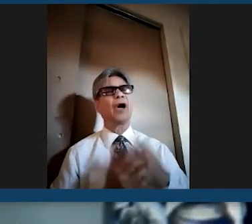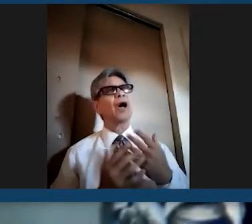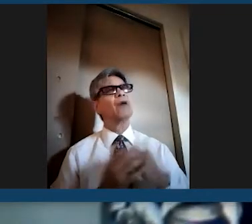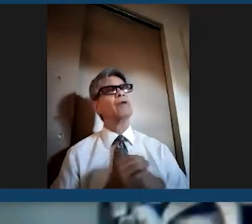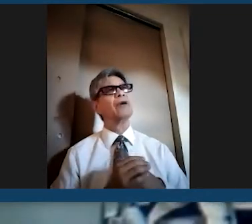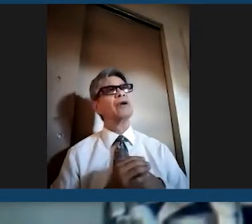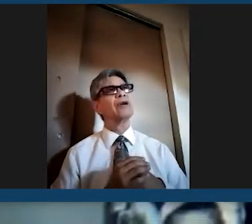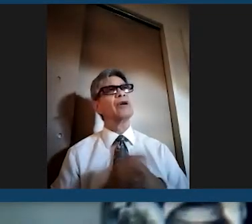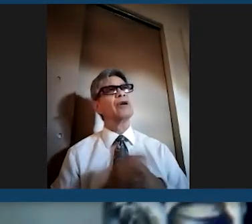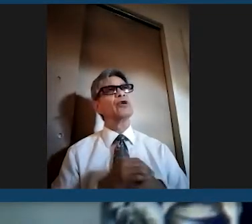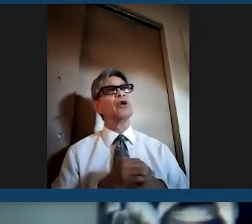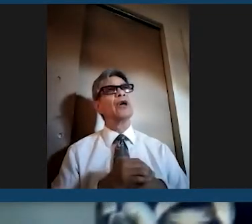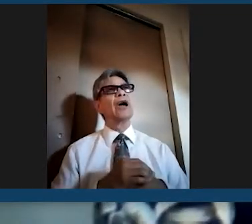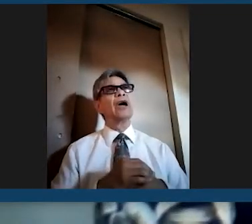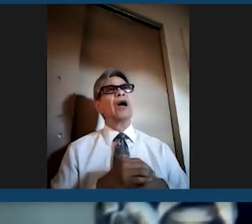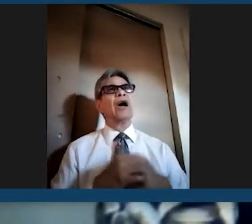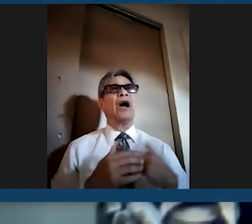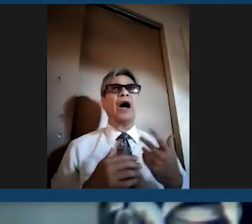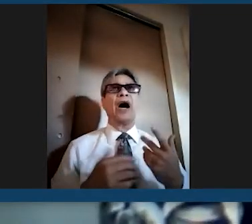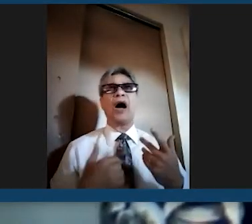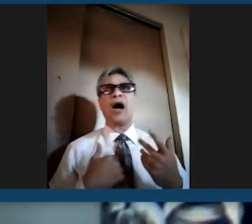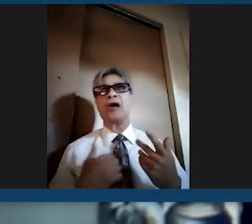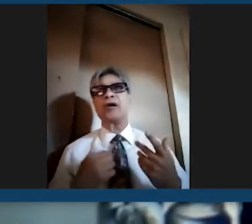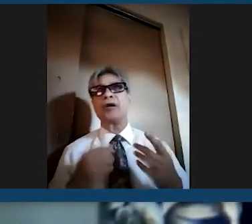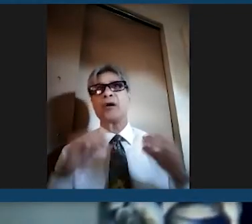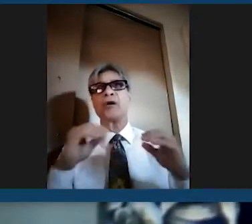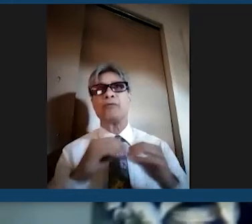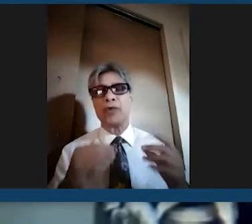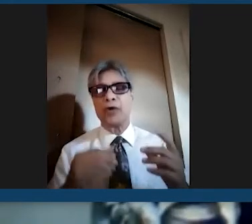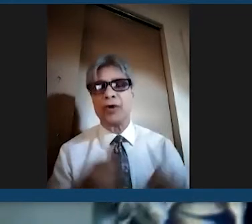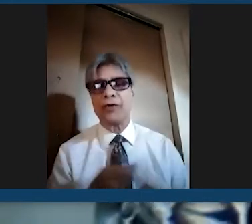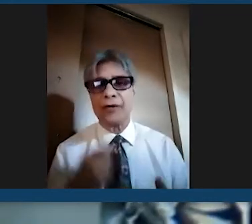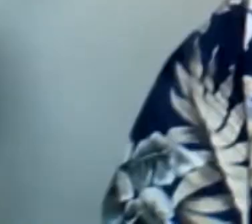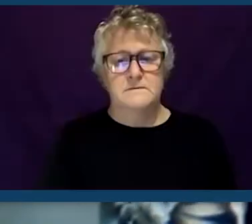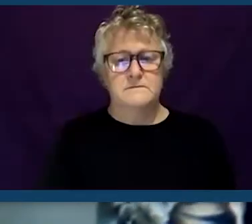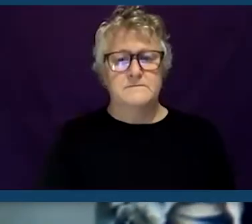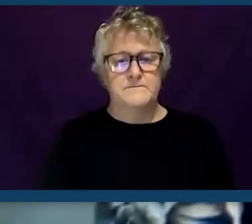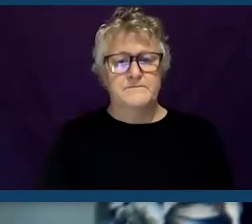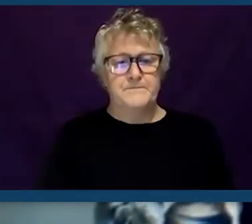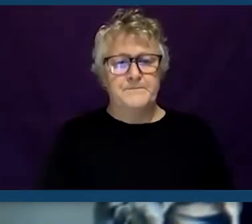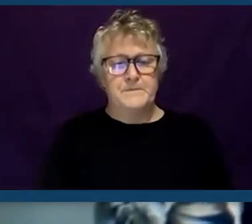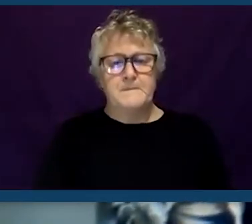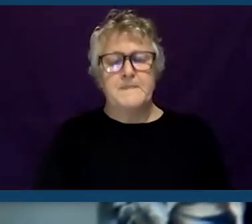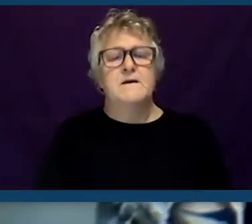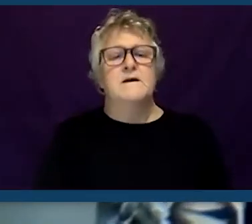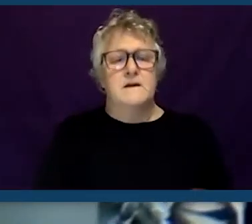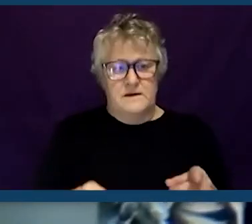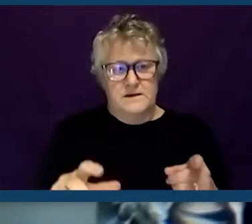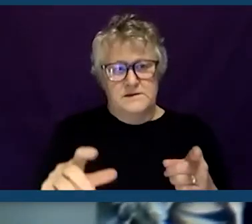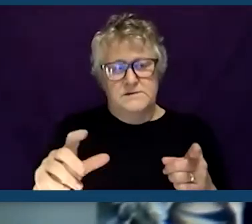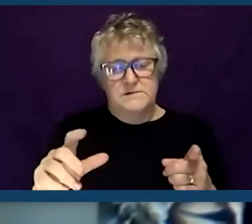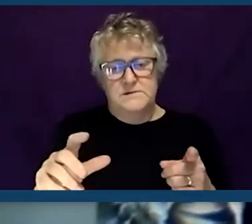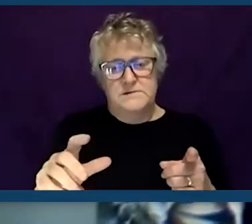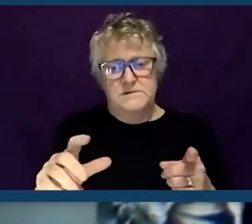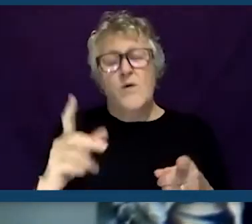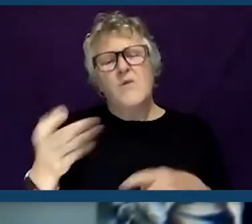So I certainly want to unpack more from my last response to the last question, aside from, of course, language being a limitation,